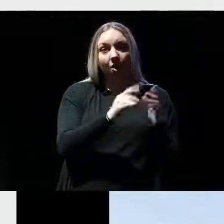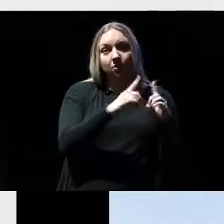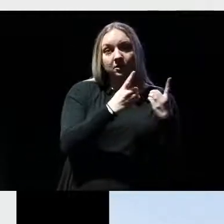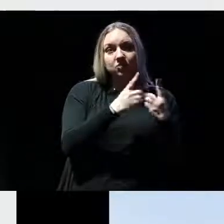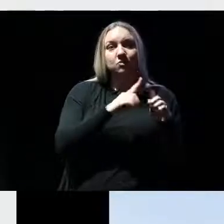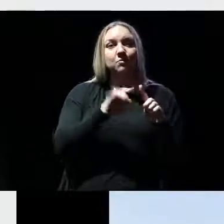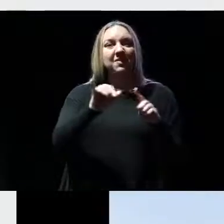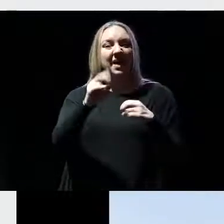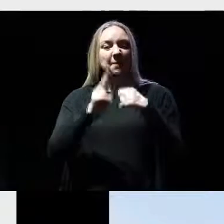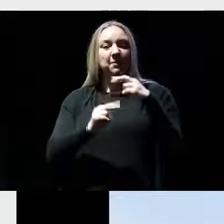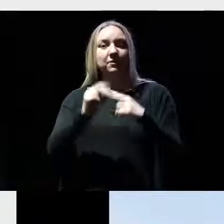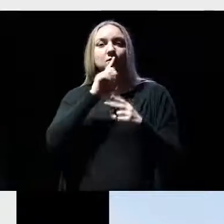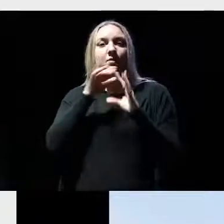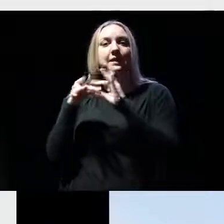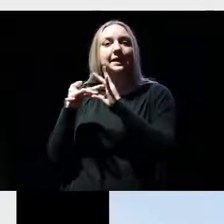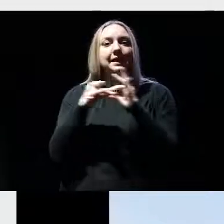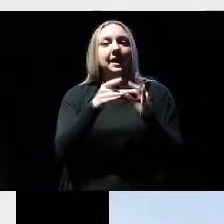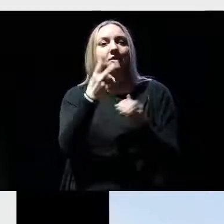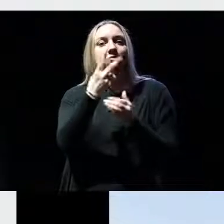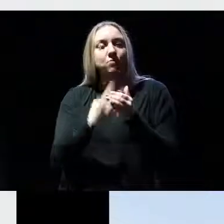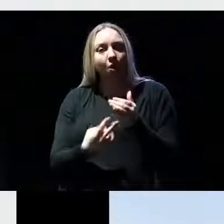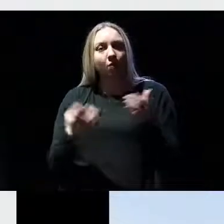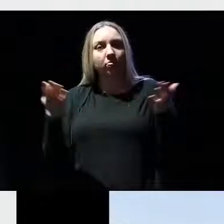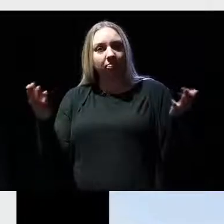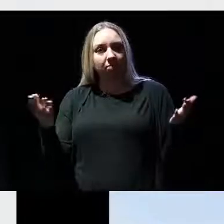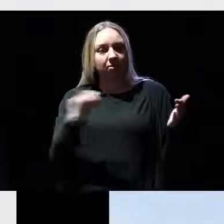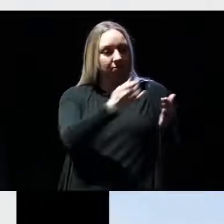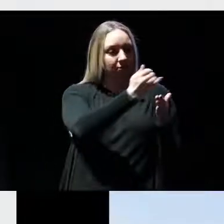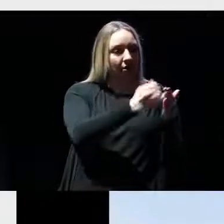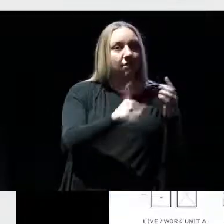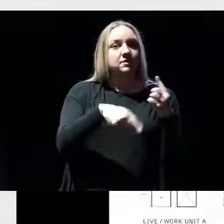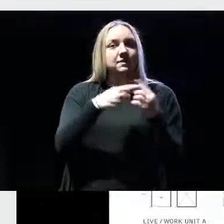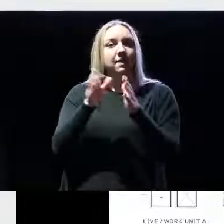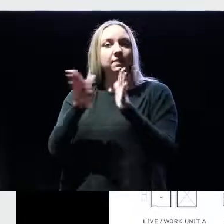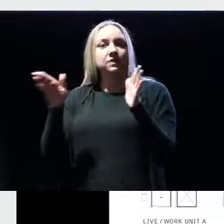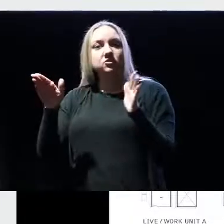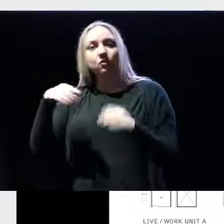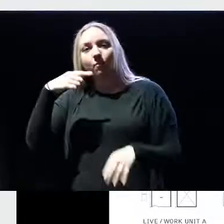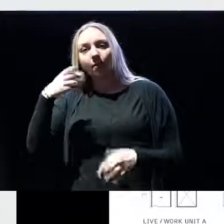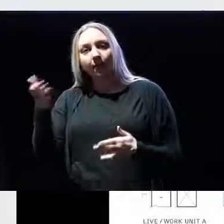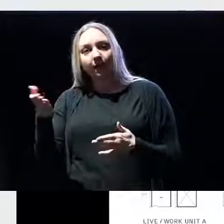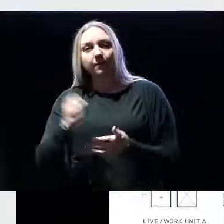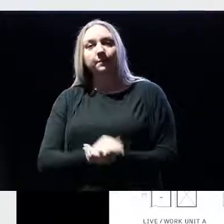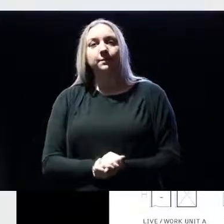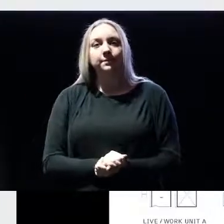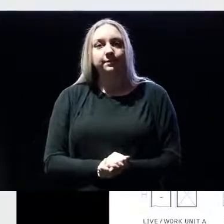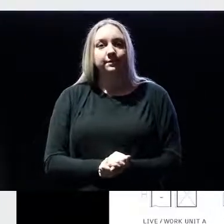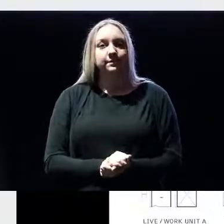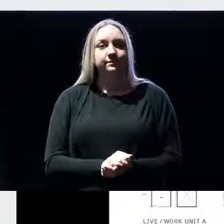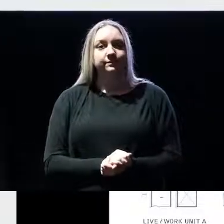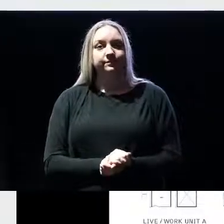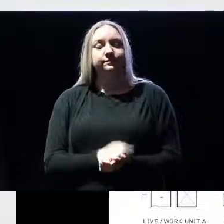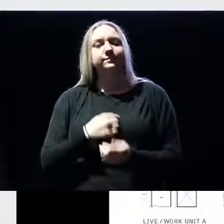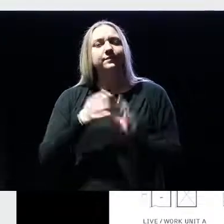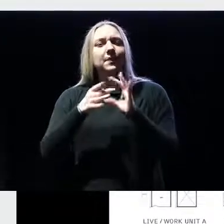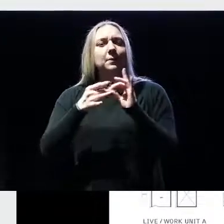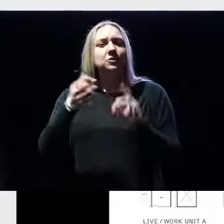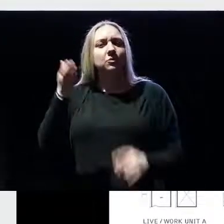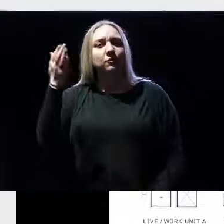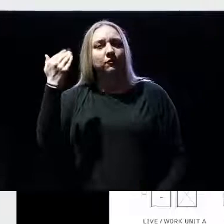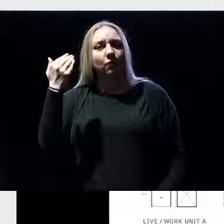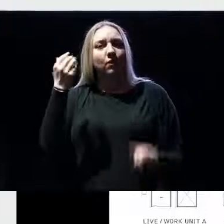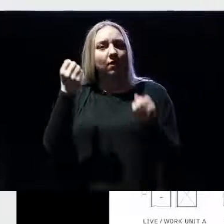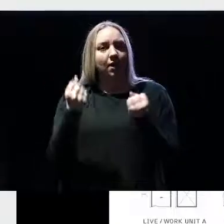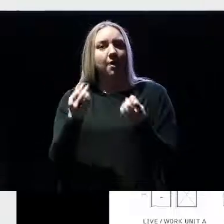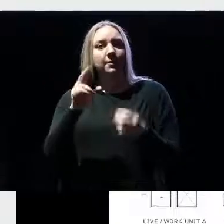gateway between the rest of the city and the Arts District itself. I mentioned the number of units